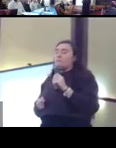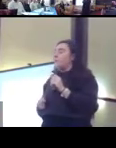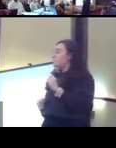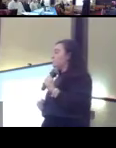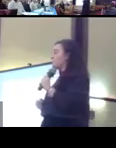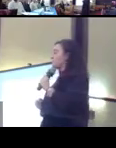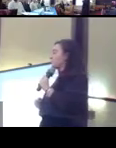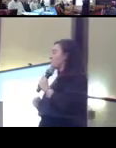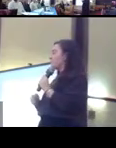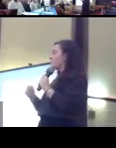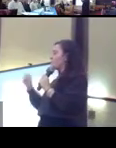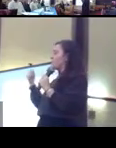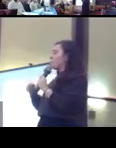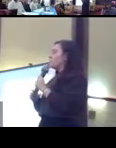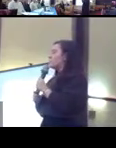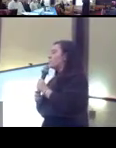movement.